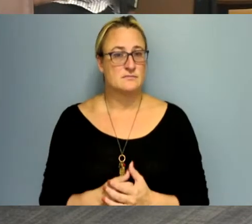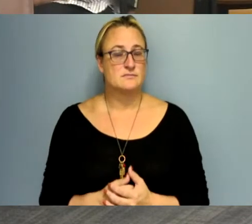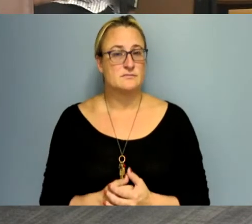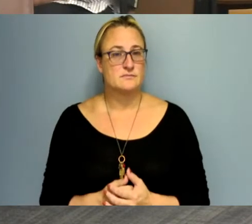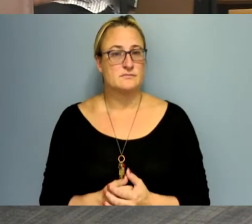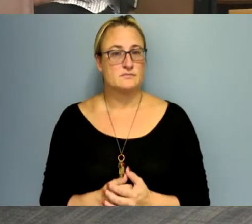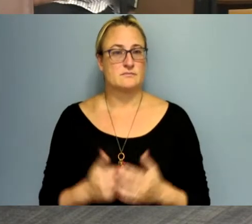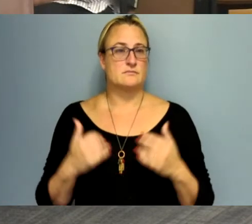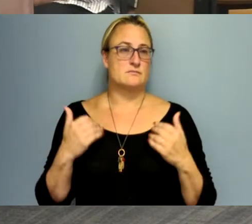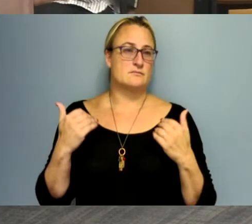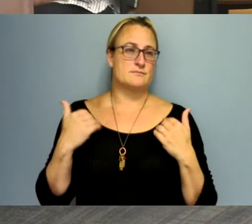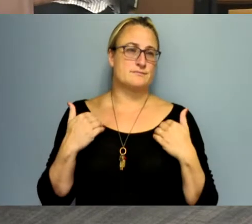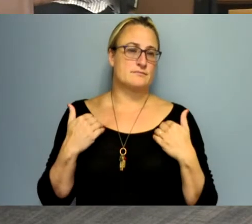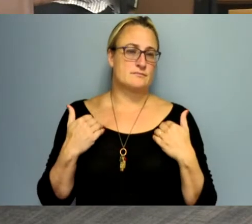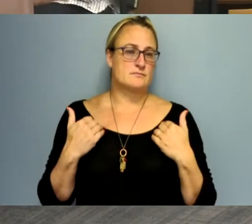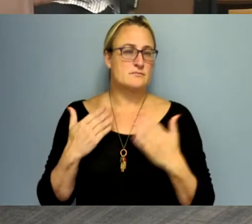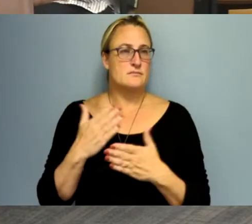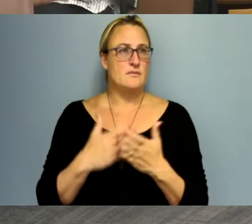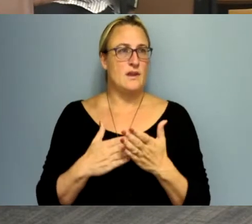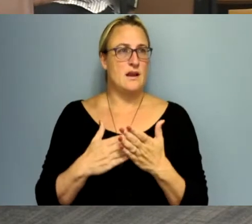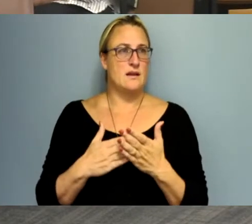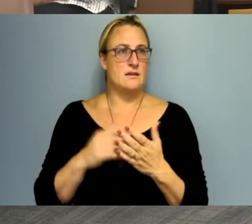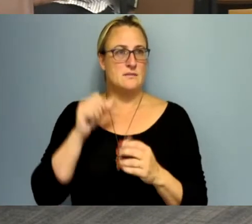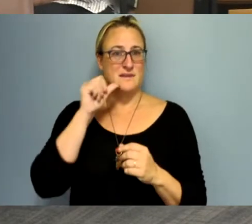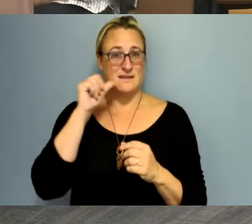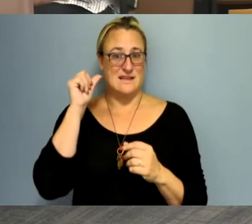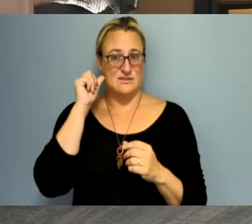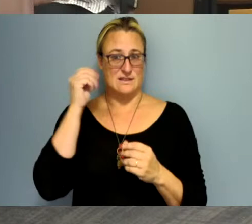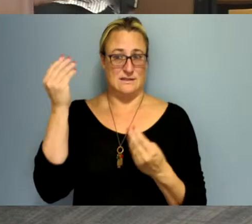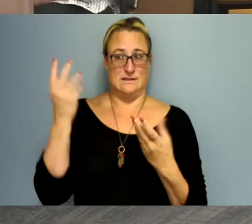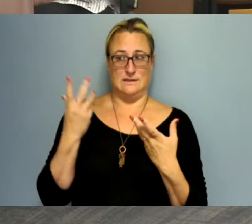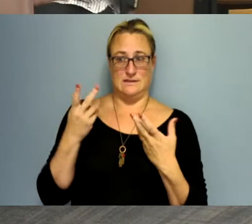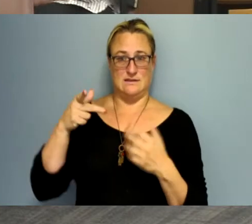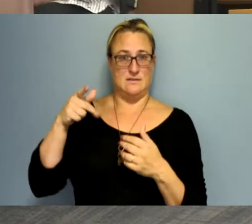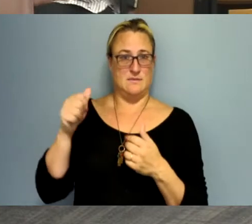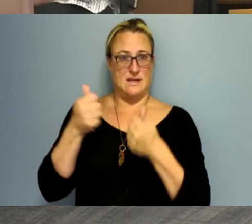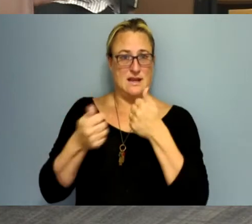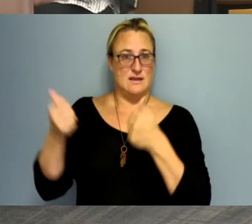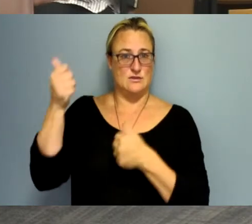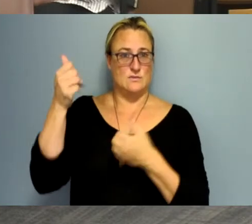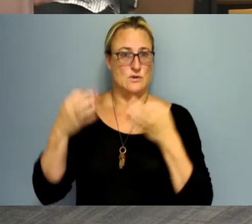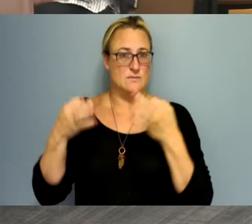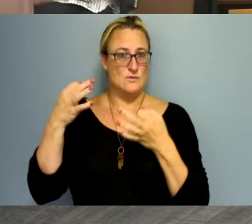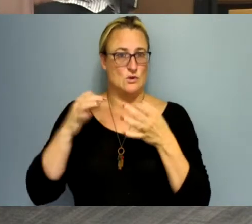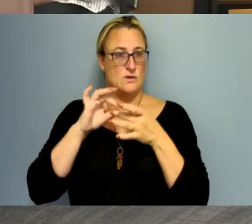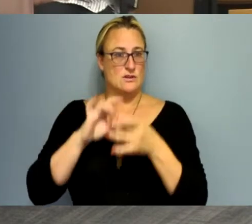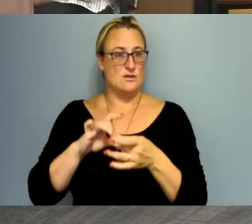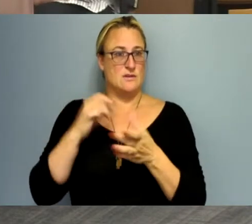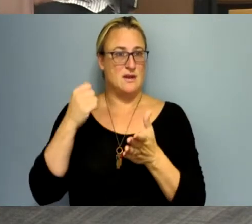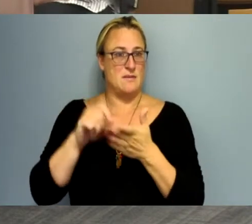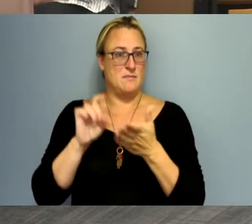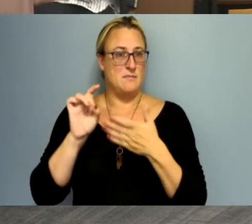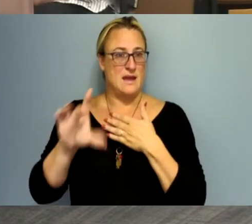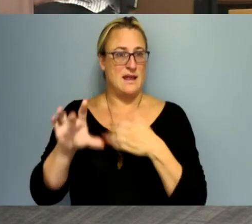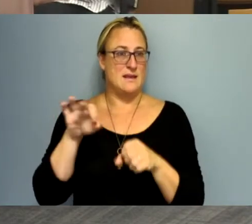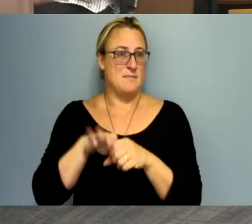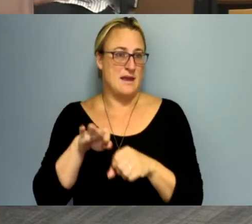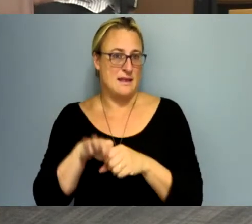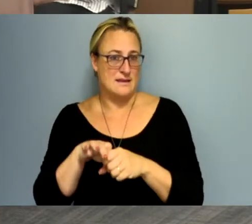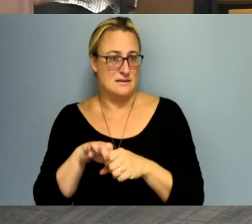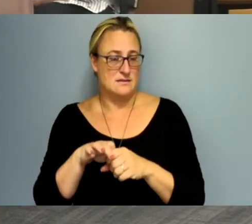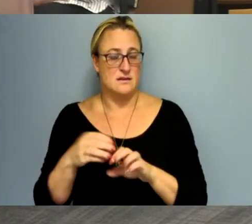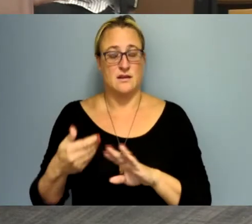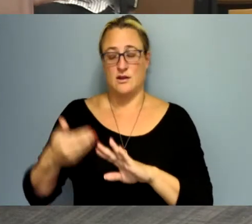some late news yesterday from the PA Supreme Court on mail-in ballots. Previous